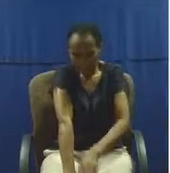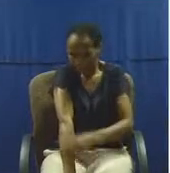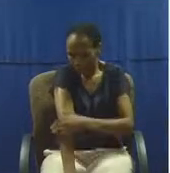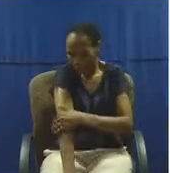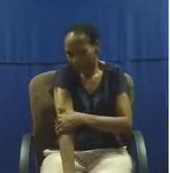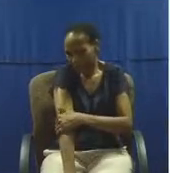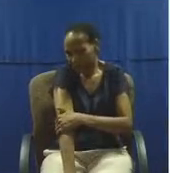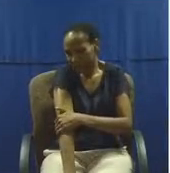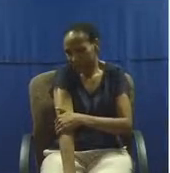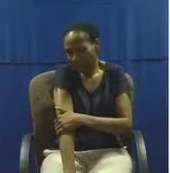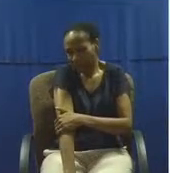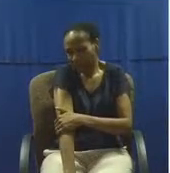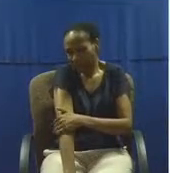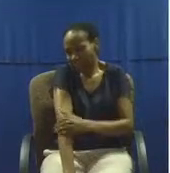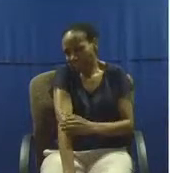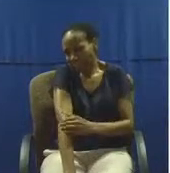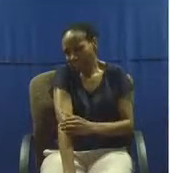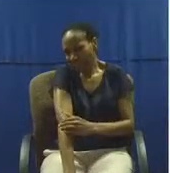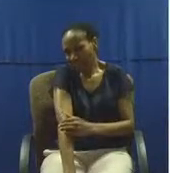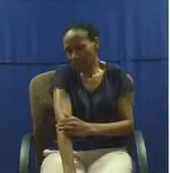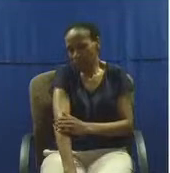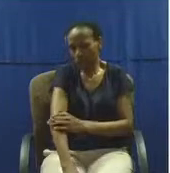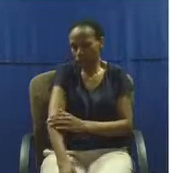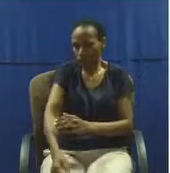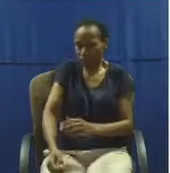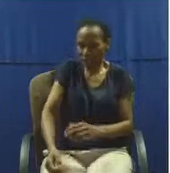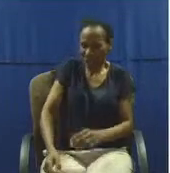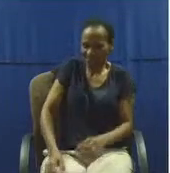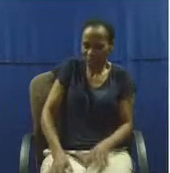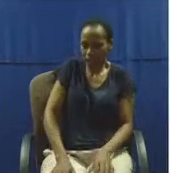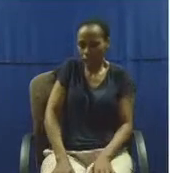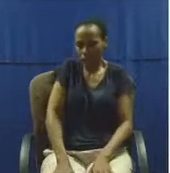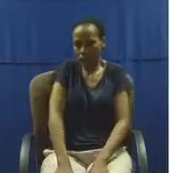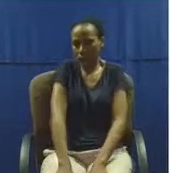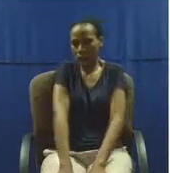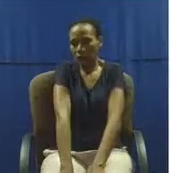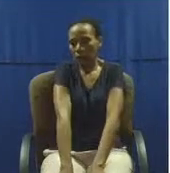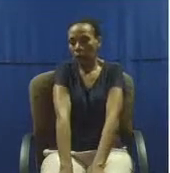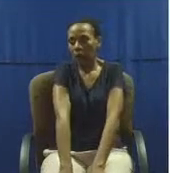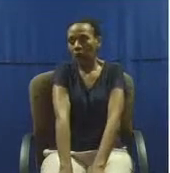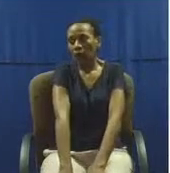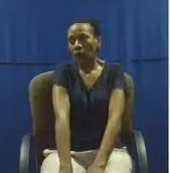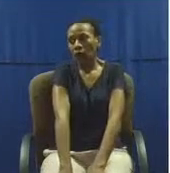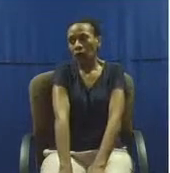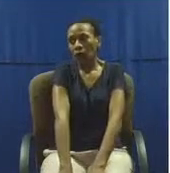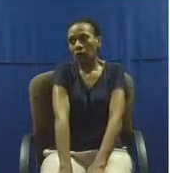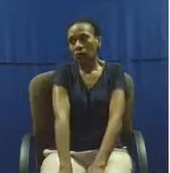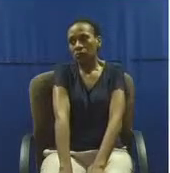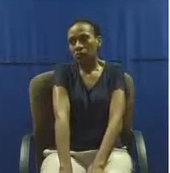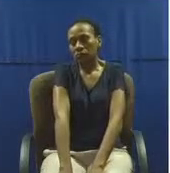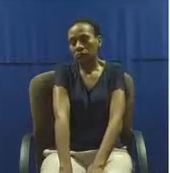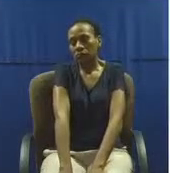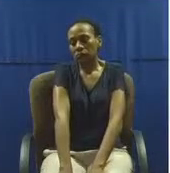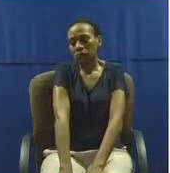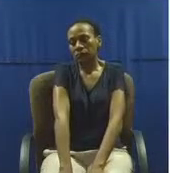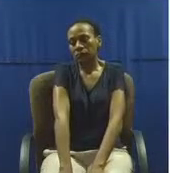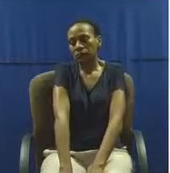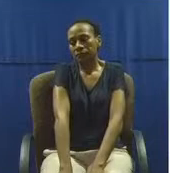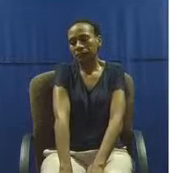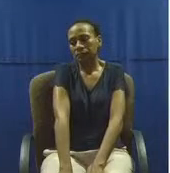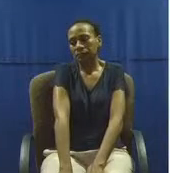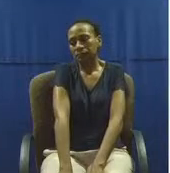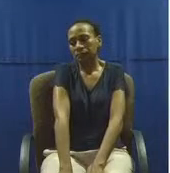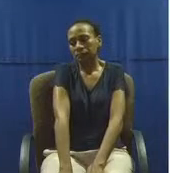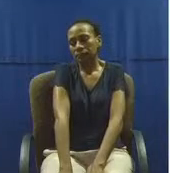life, anyone that you regard as the most capable person, you can appoint that person. That person will never succeed. Whether you